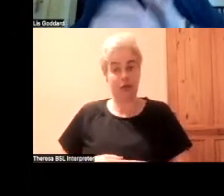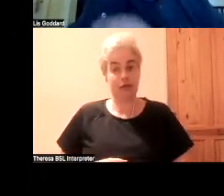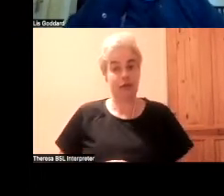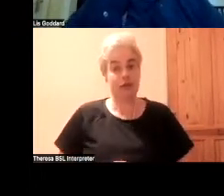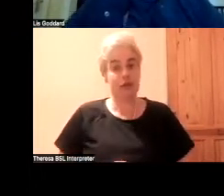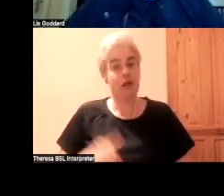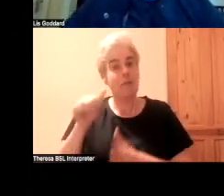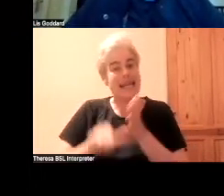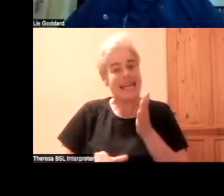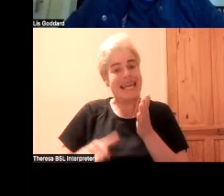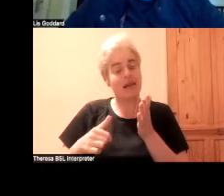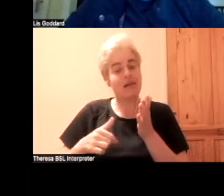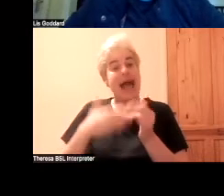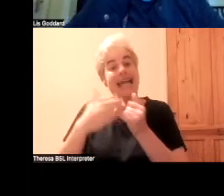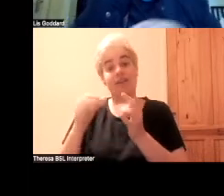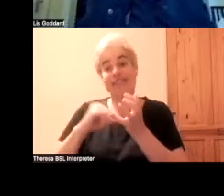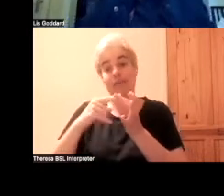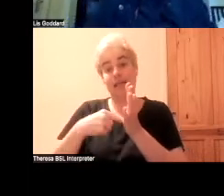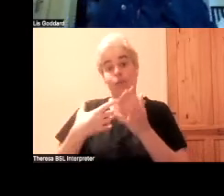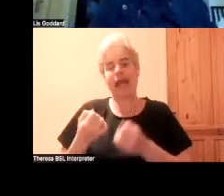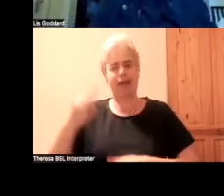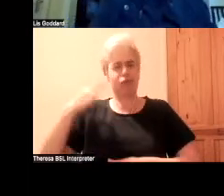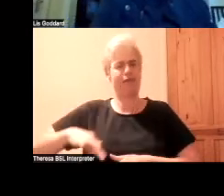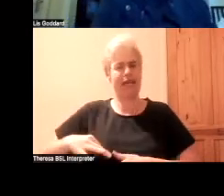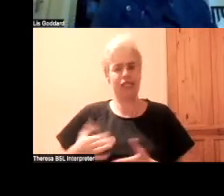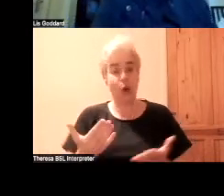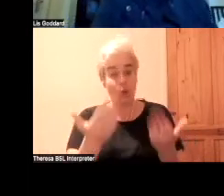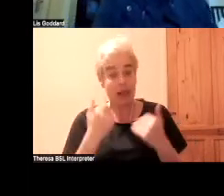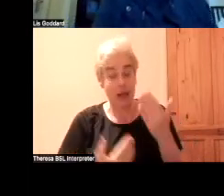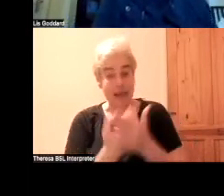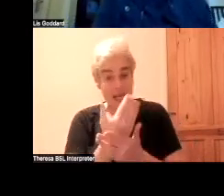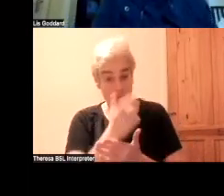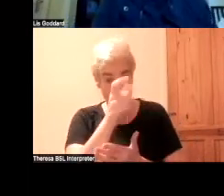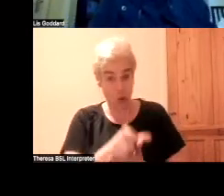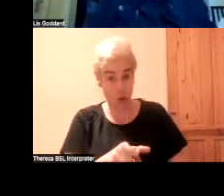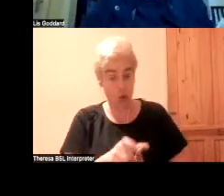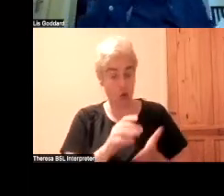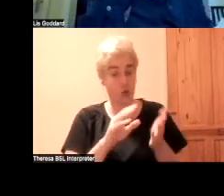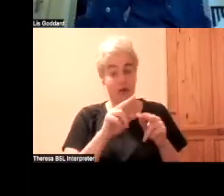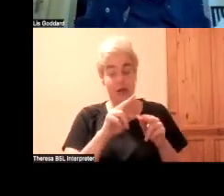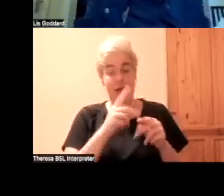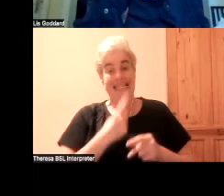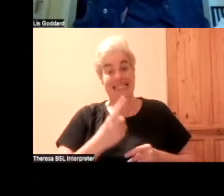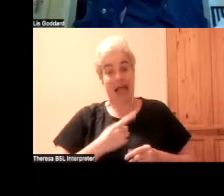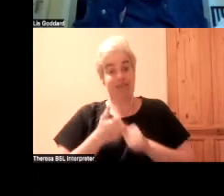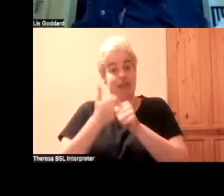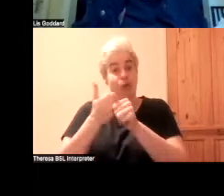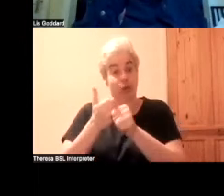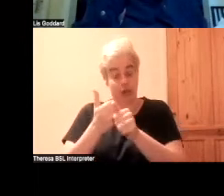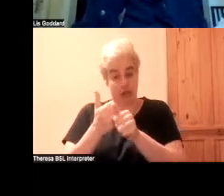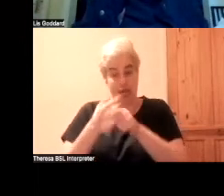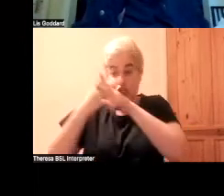At the end of September, we had the privilege of welcoming a new SSM, that's a self-supporting